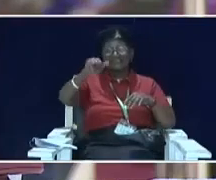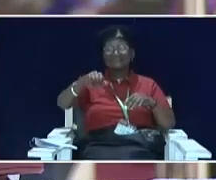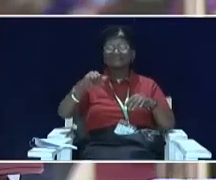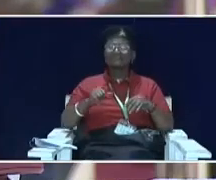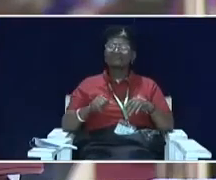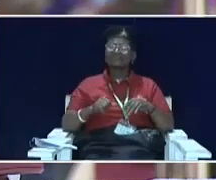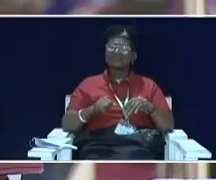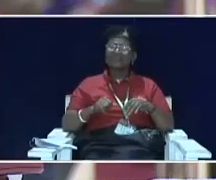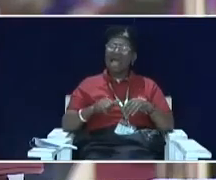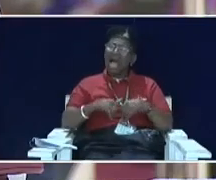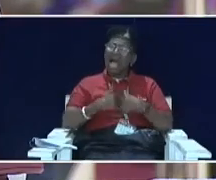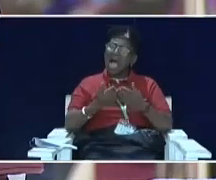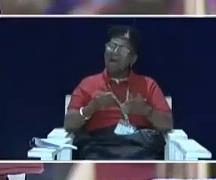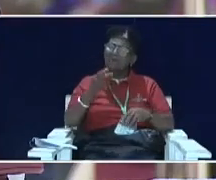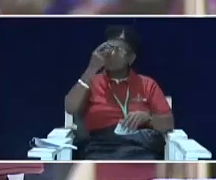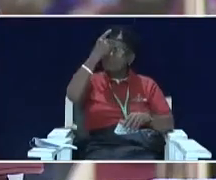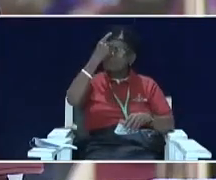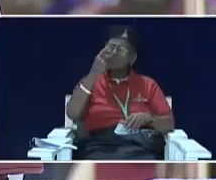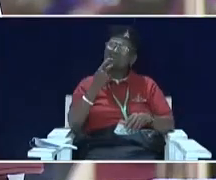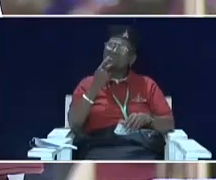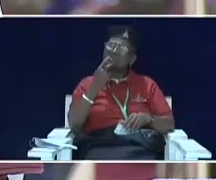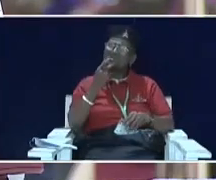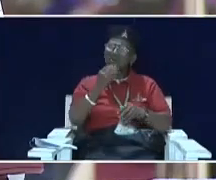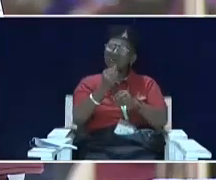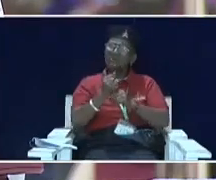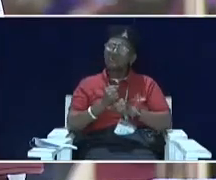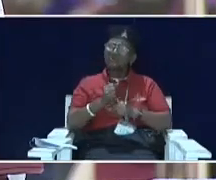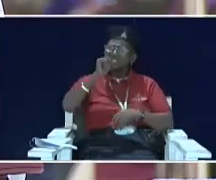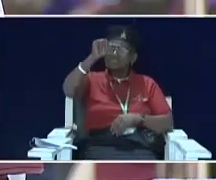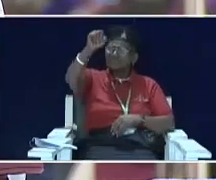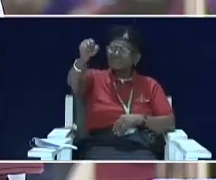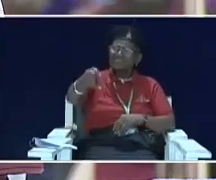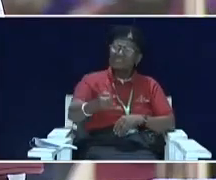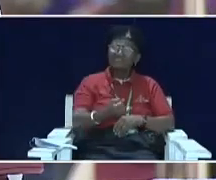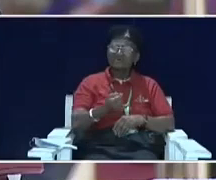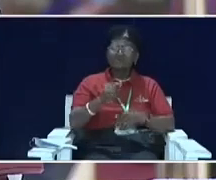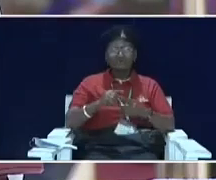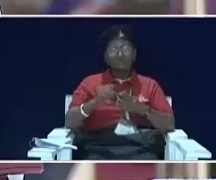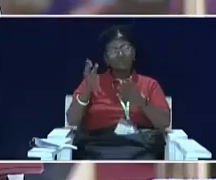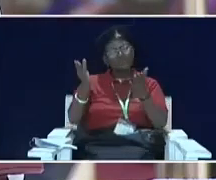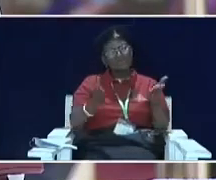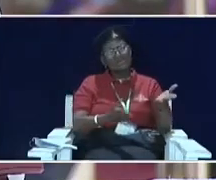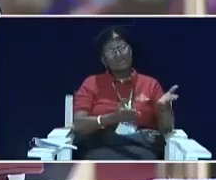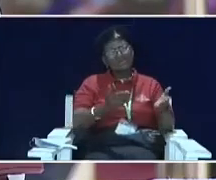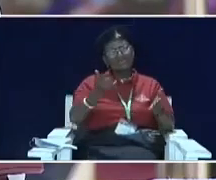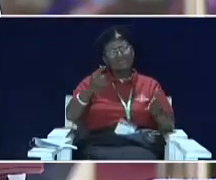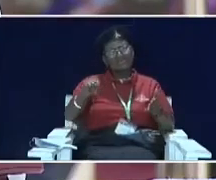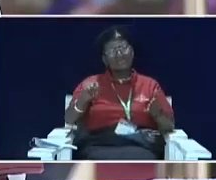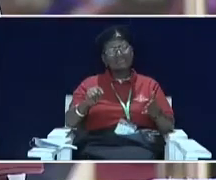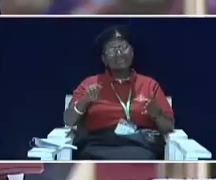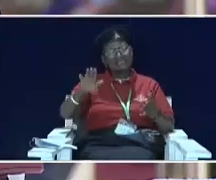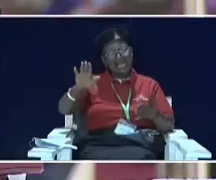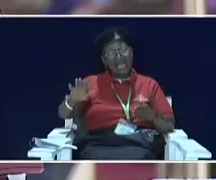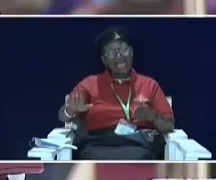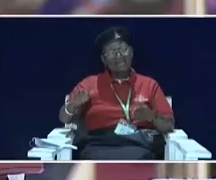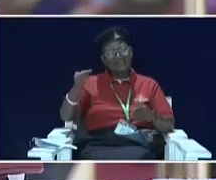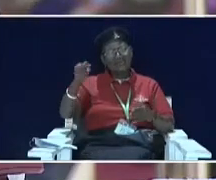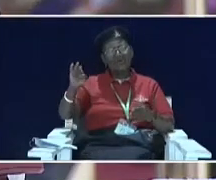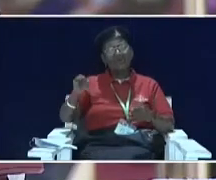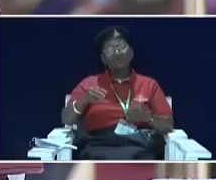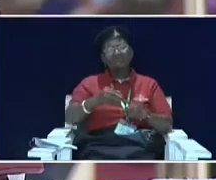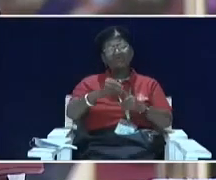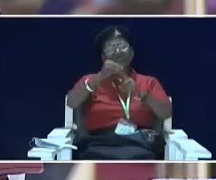How the parents got the invitation to bring the child for special prayers